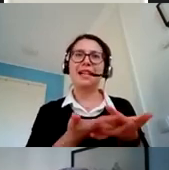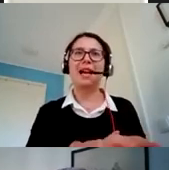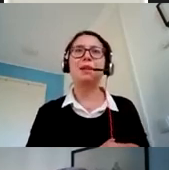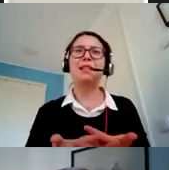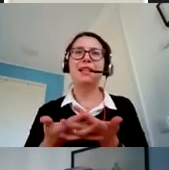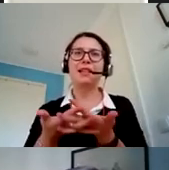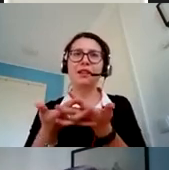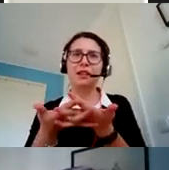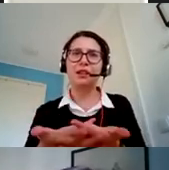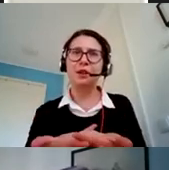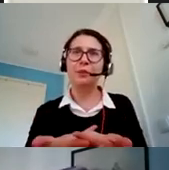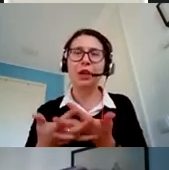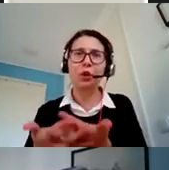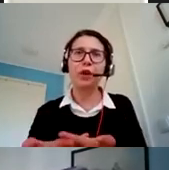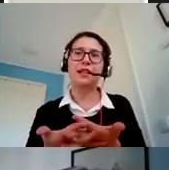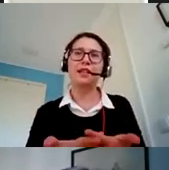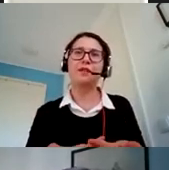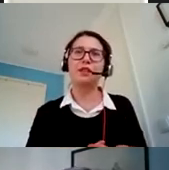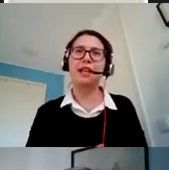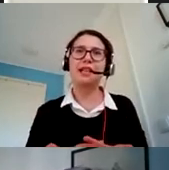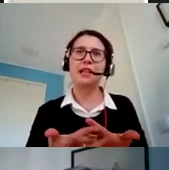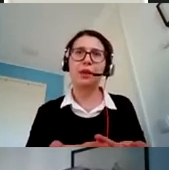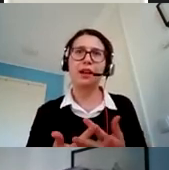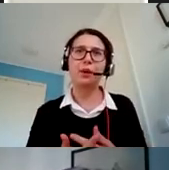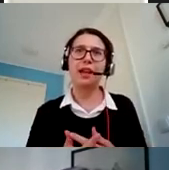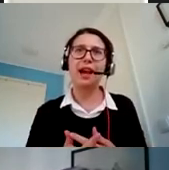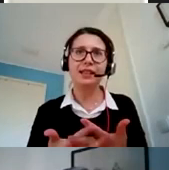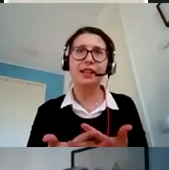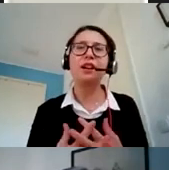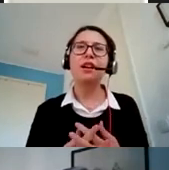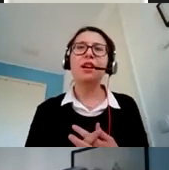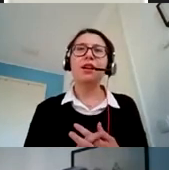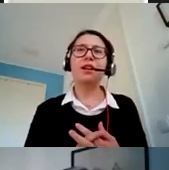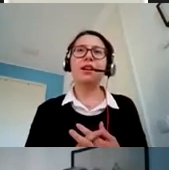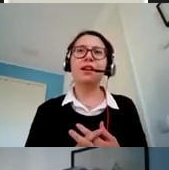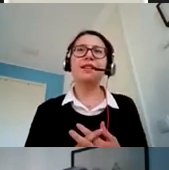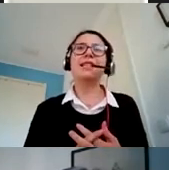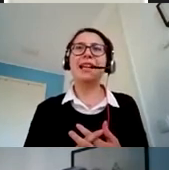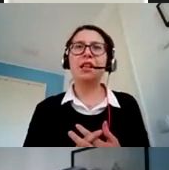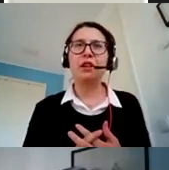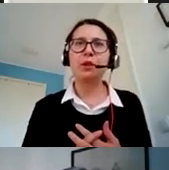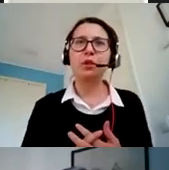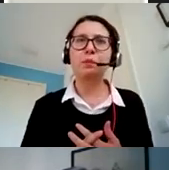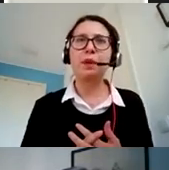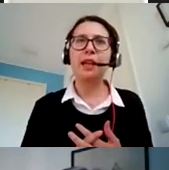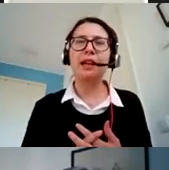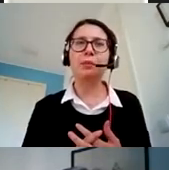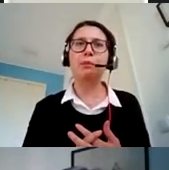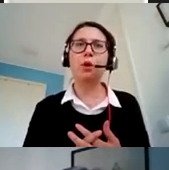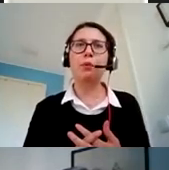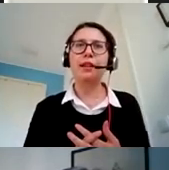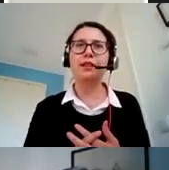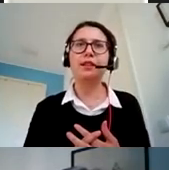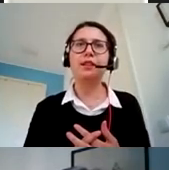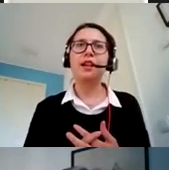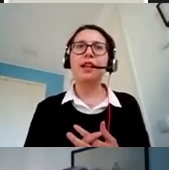these academics and the lawyers and civil society that we had here, the Italian government could be a little bit